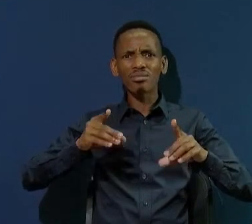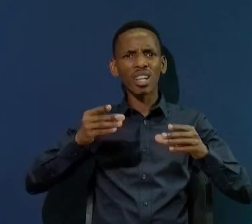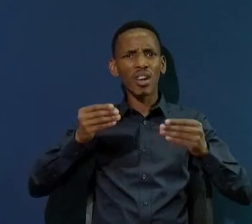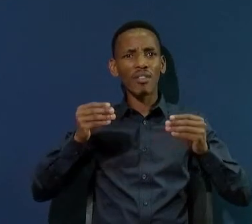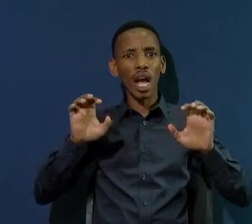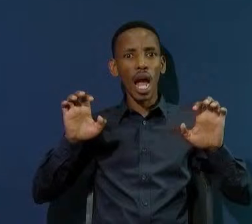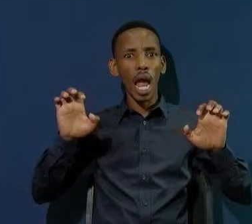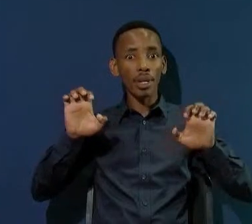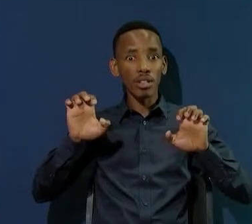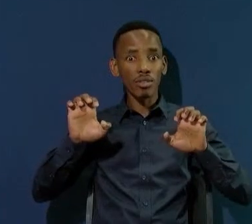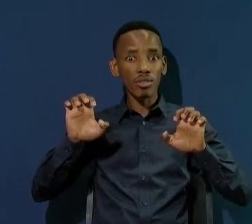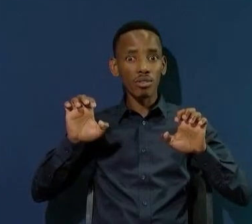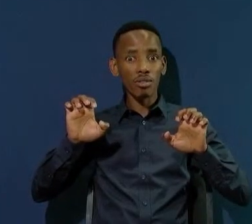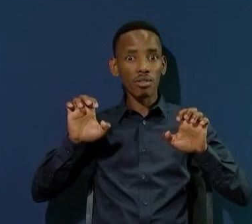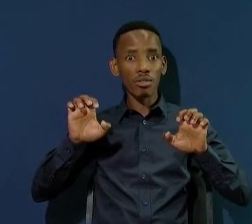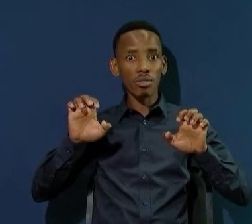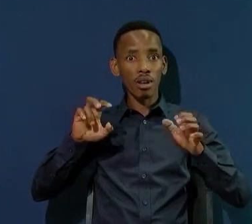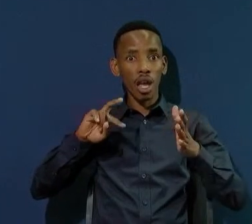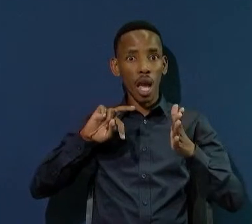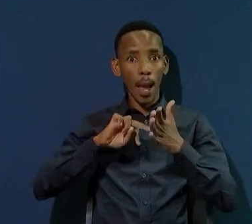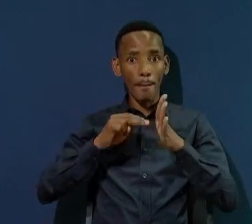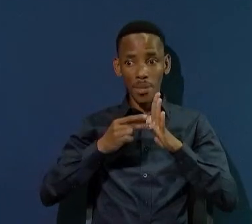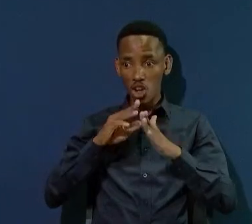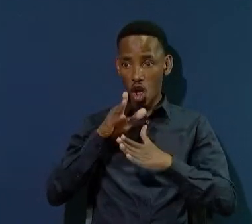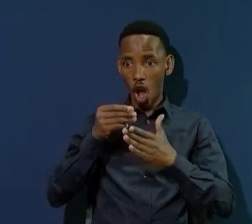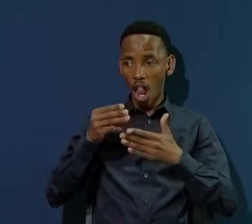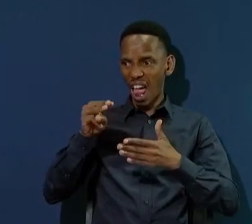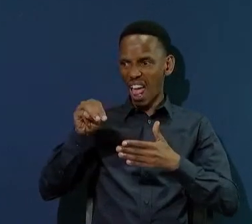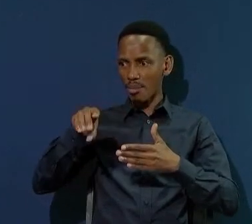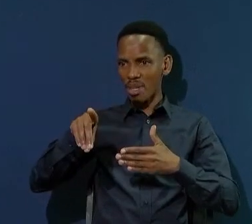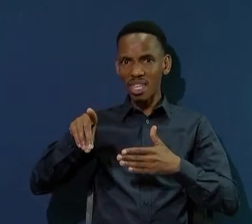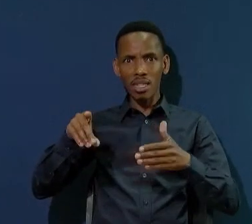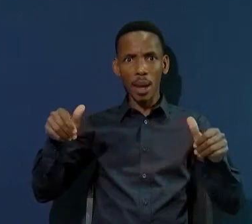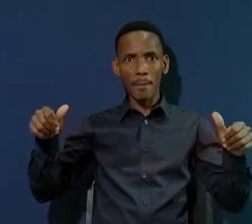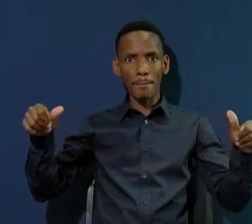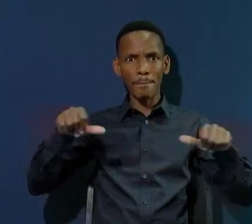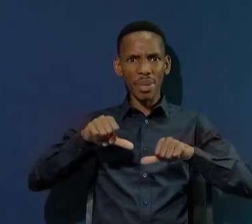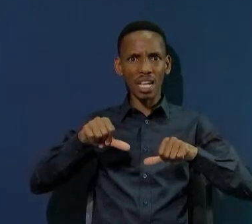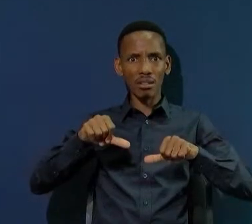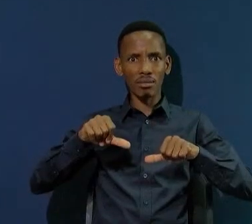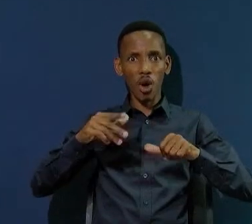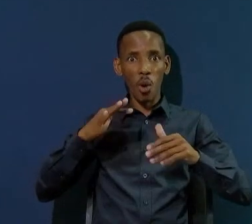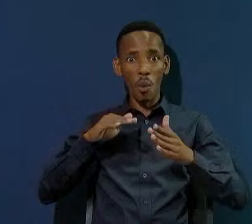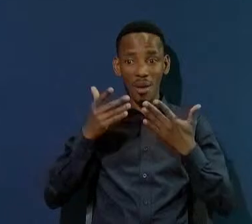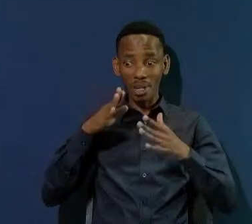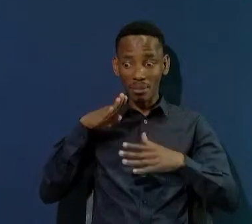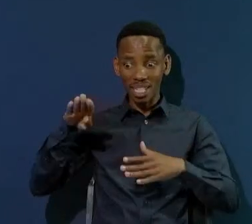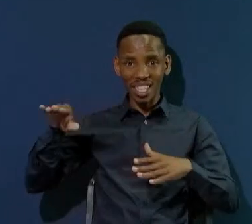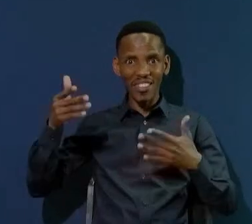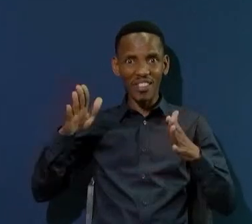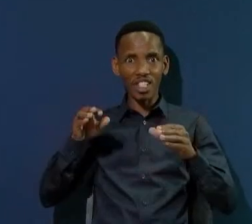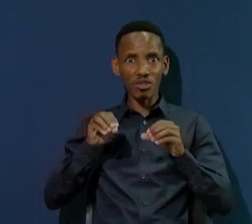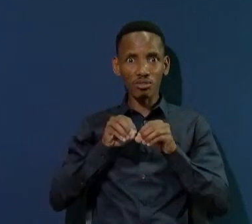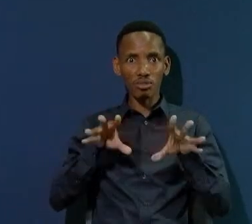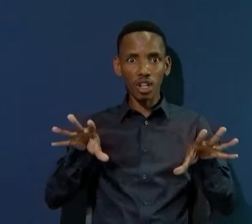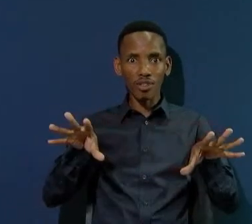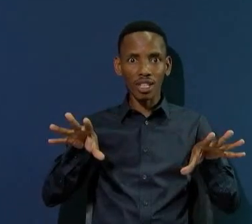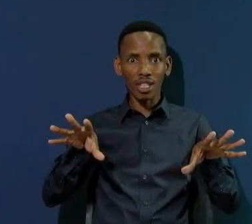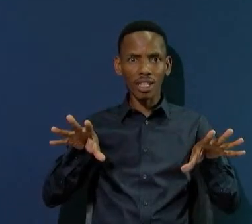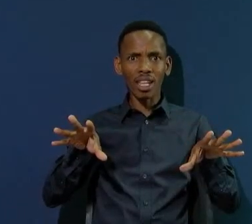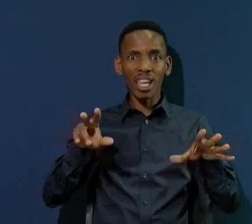does require the participation of a parliament, gore parlamente e tshwana ke gore e tse tshwetso mokganyeng